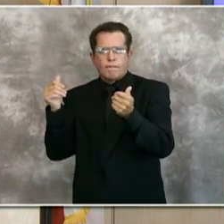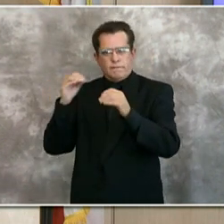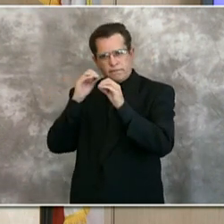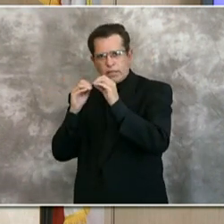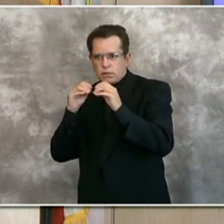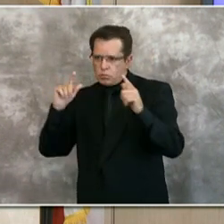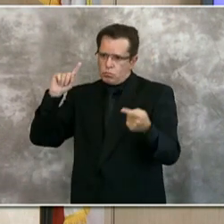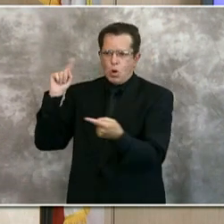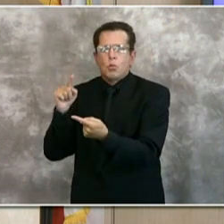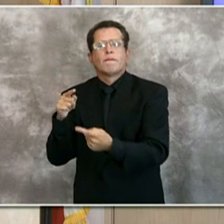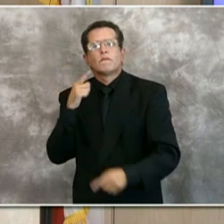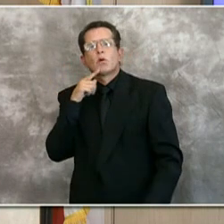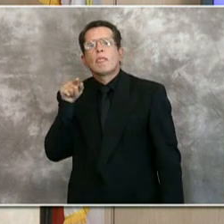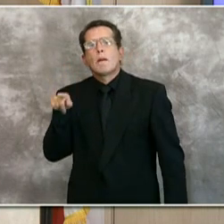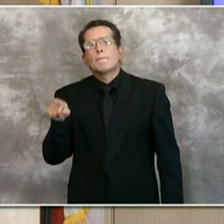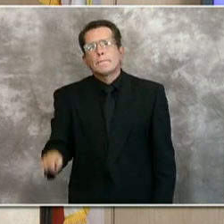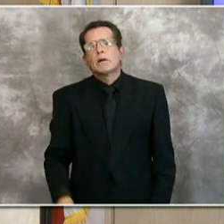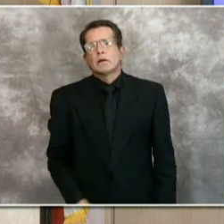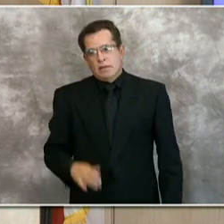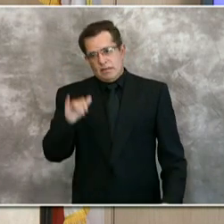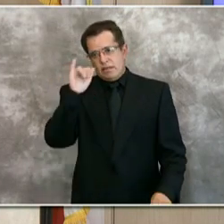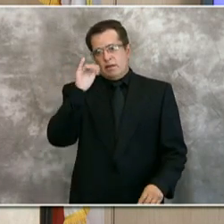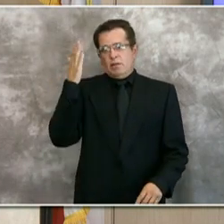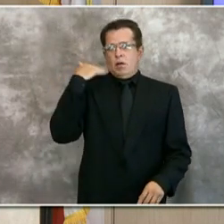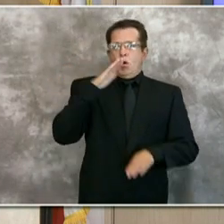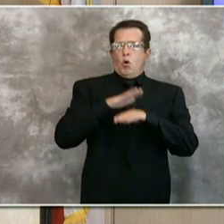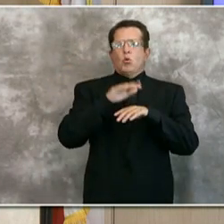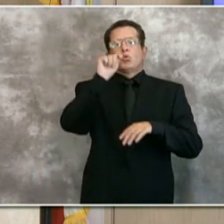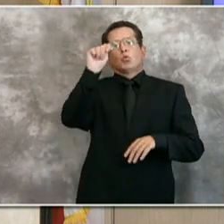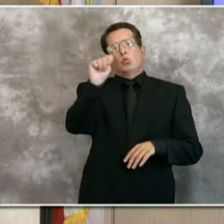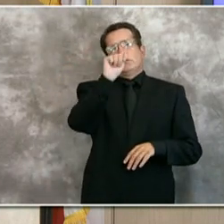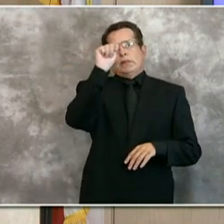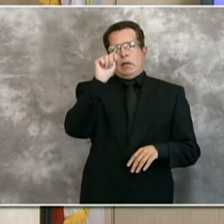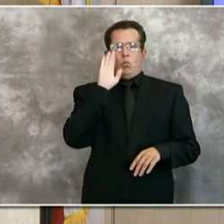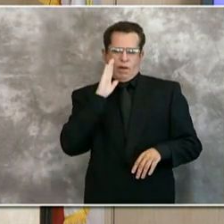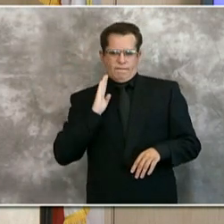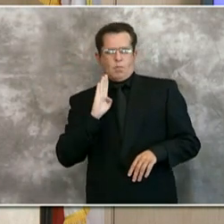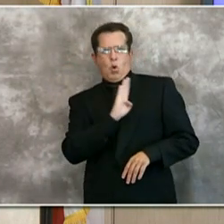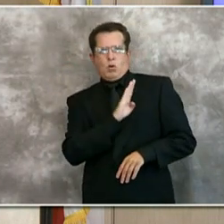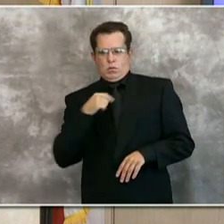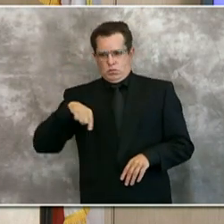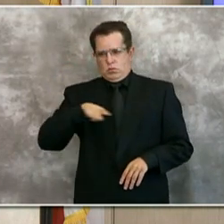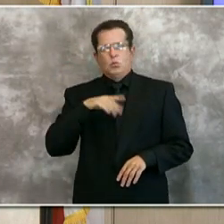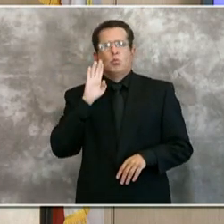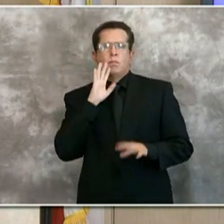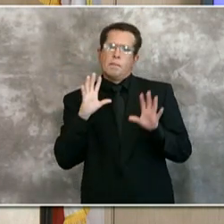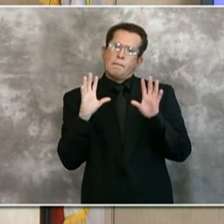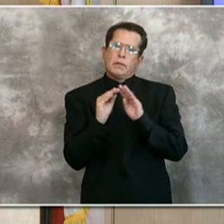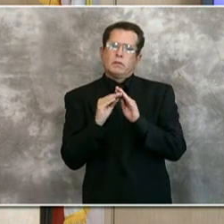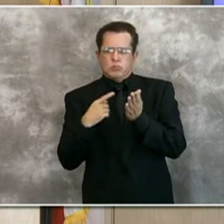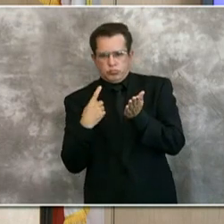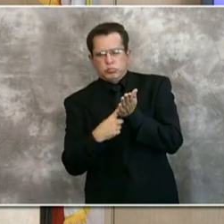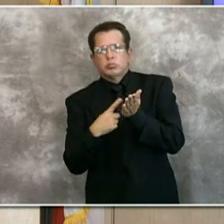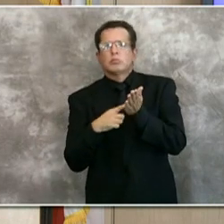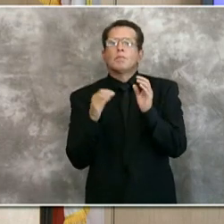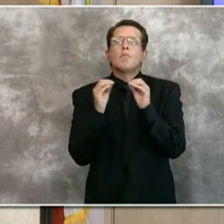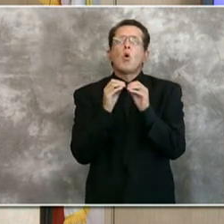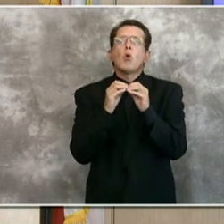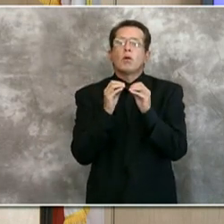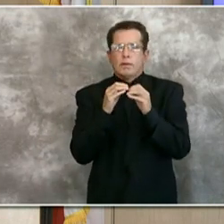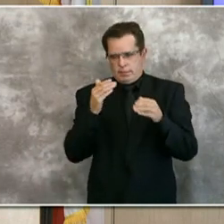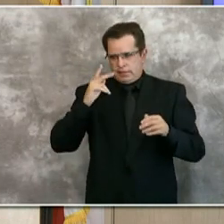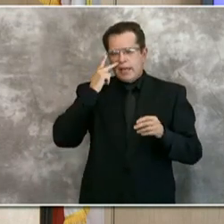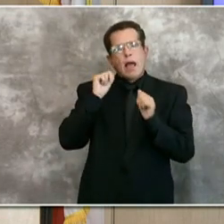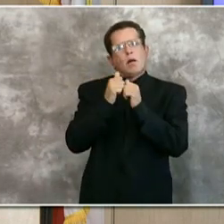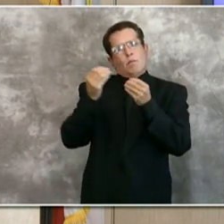step, the Board of Supervisors on Tuesday will be considering additional measures that we could take around additional increases in